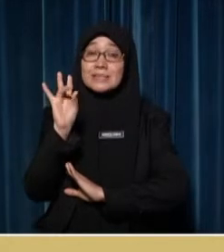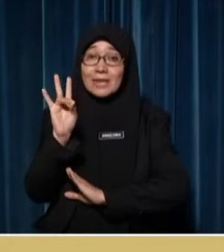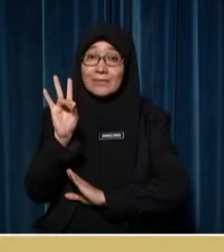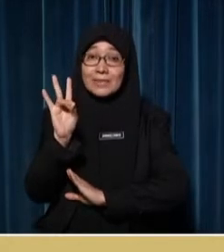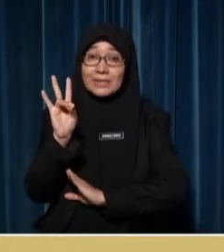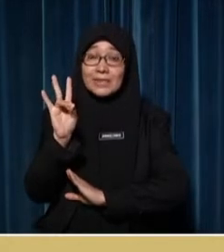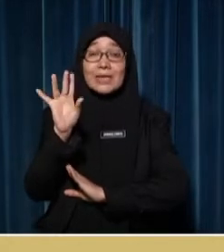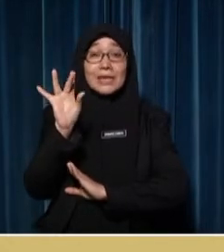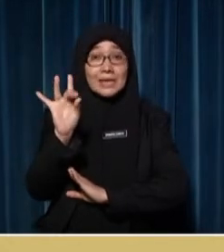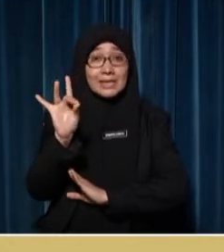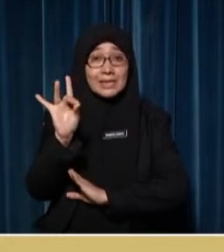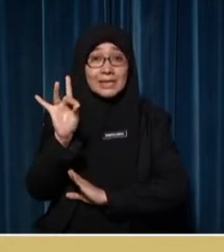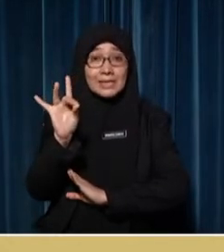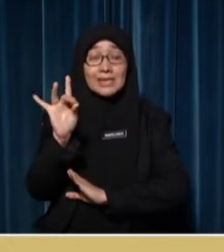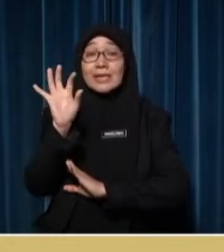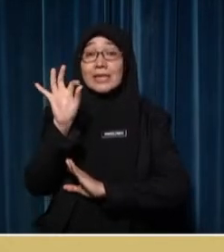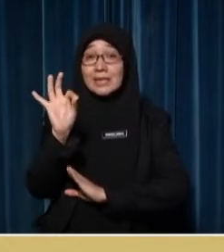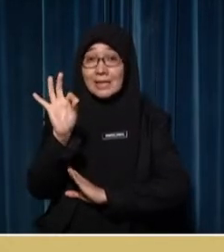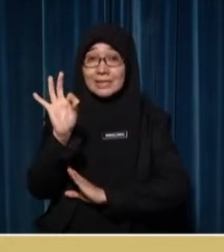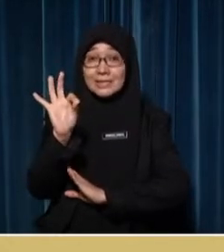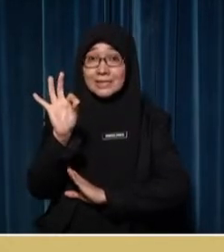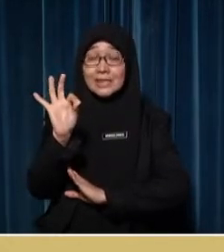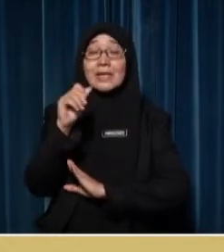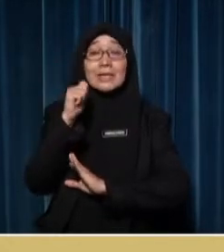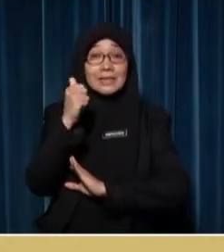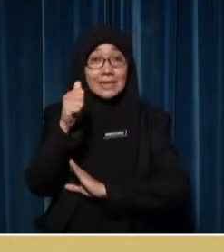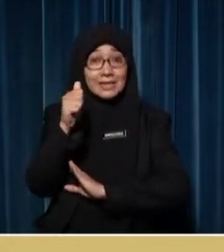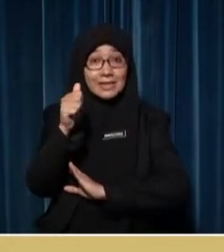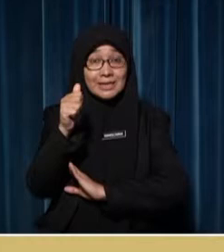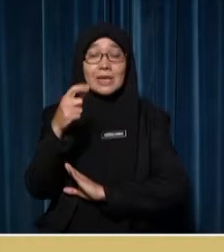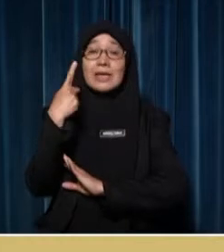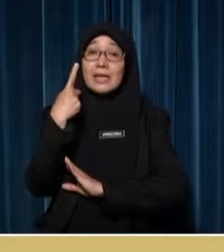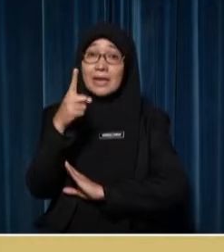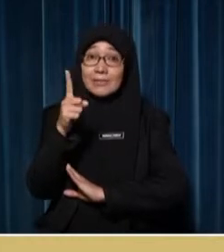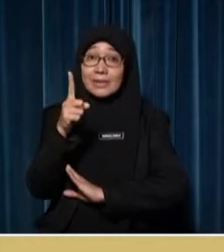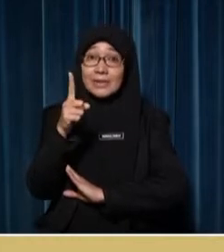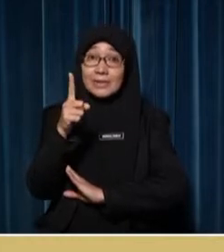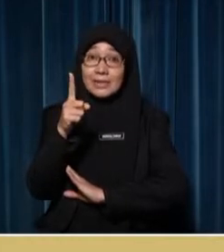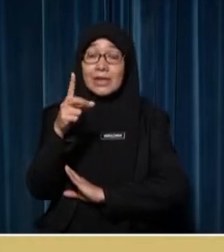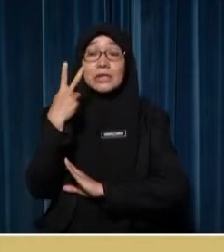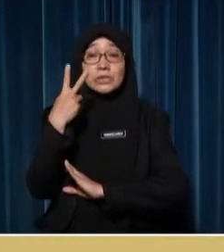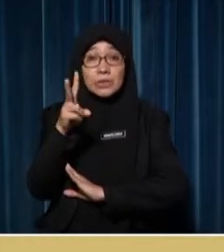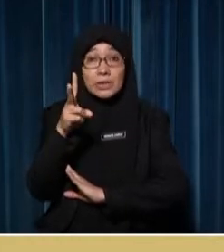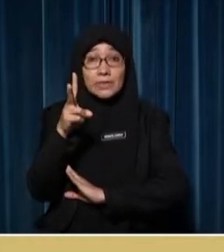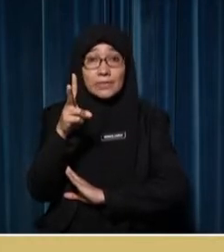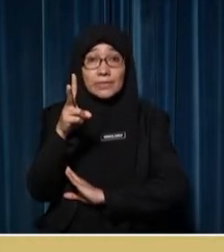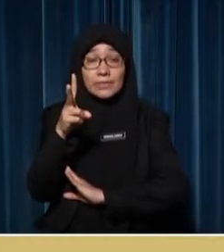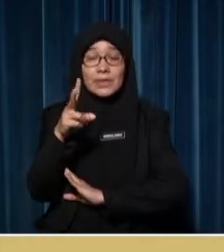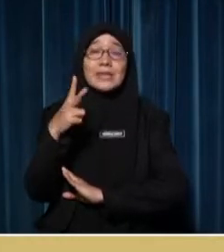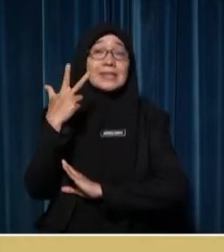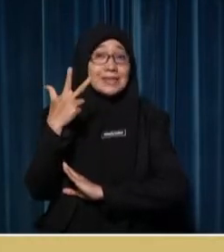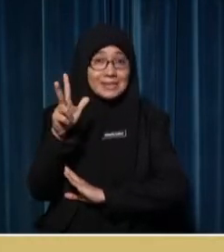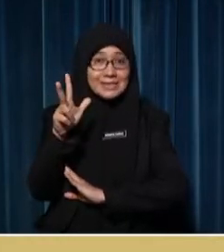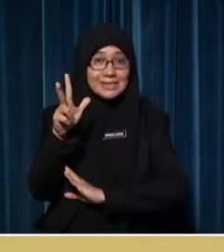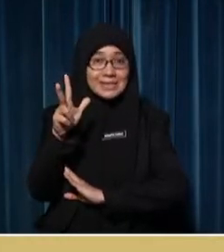7, 8, 9, 10, 11, 12,